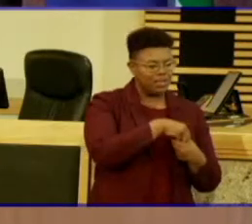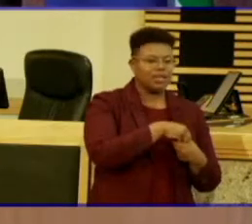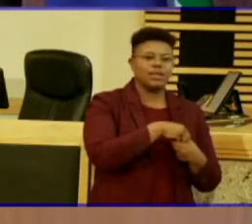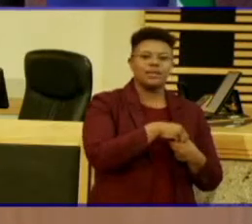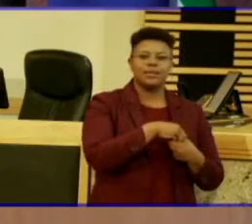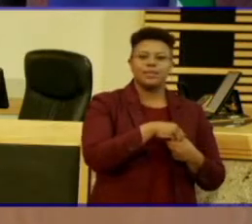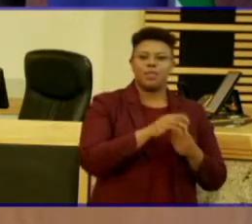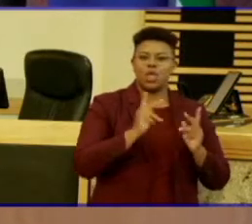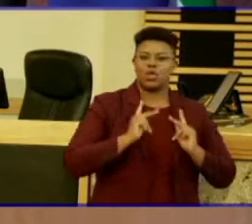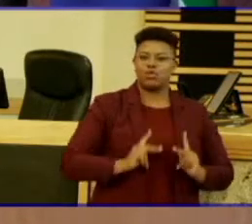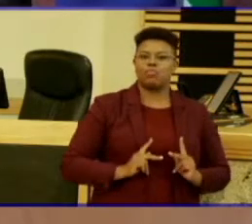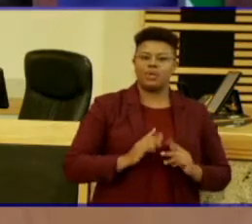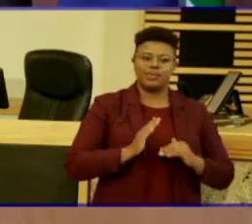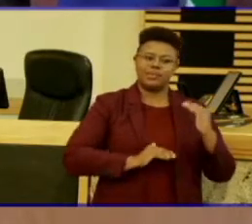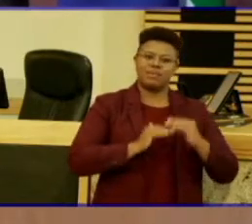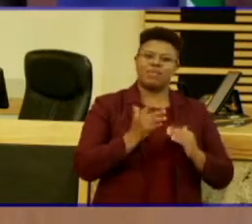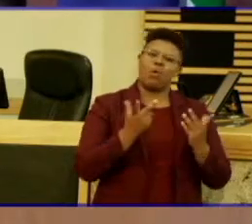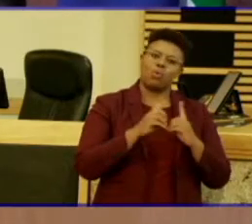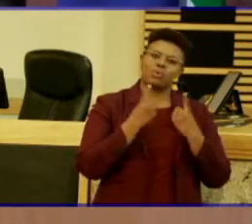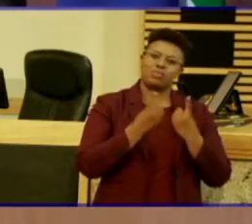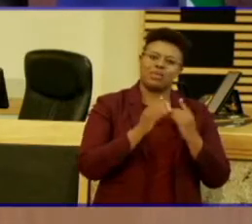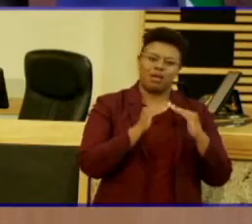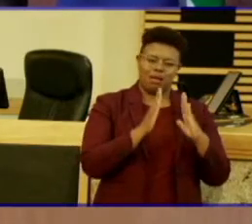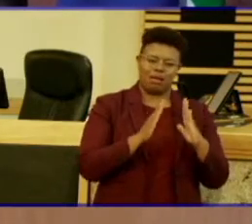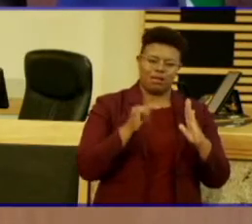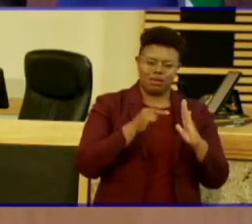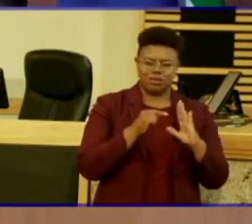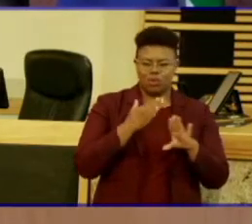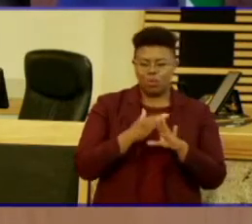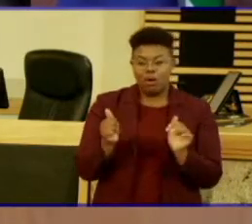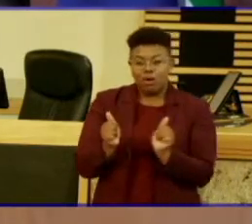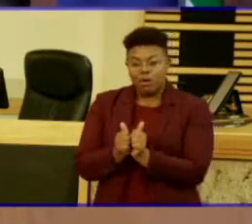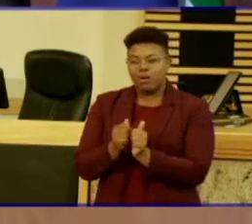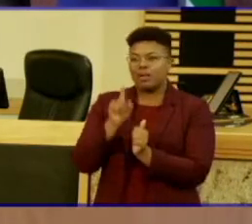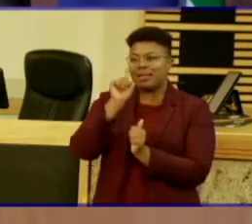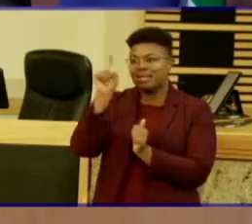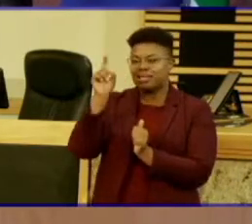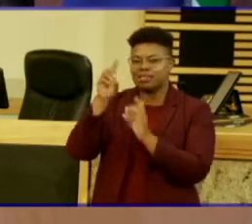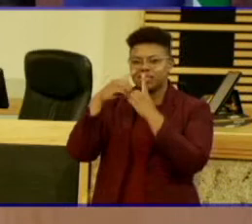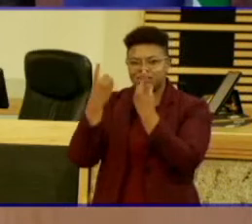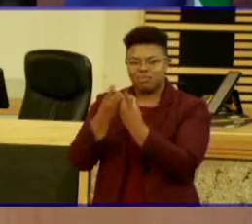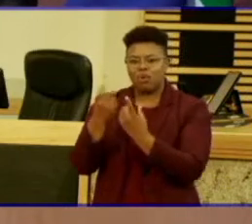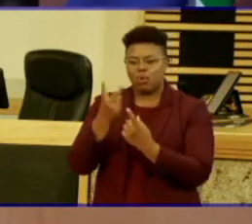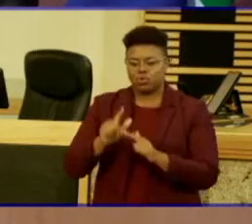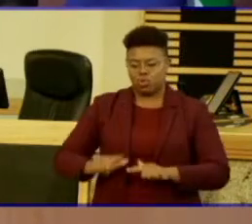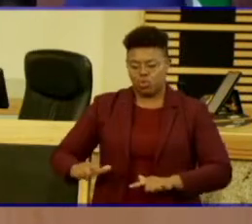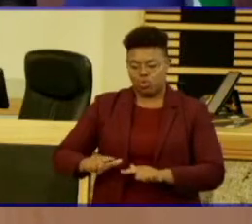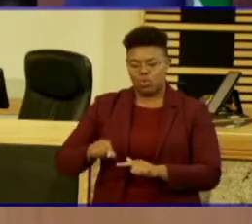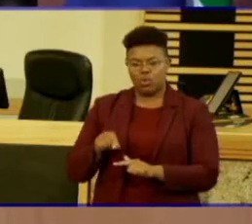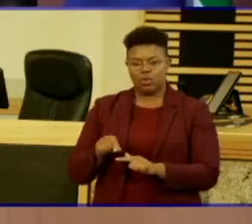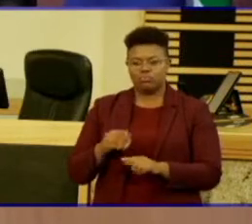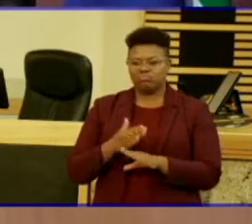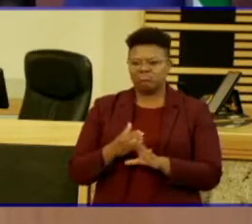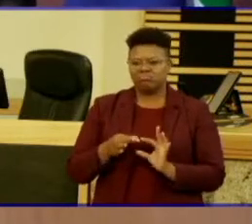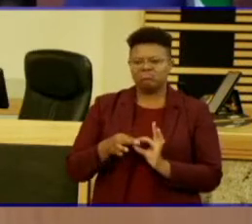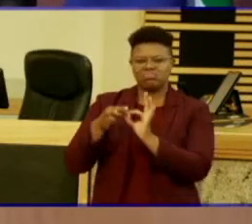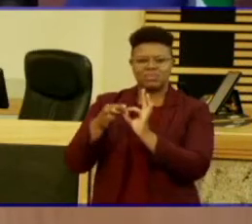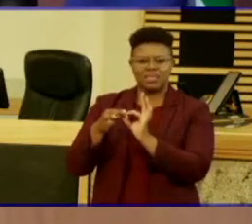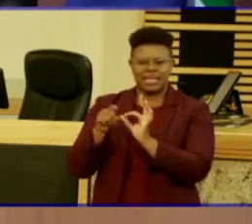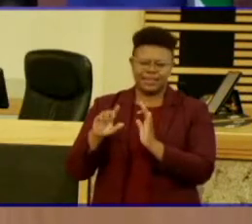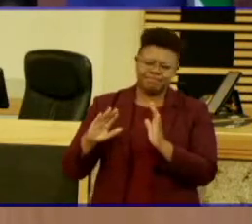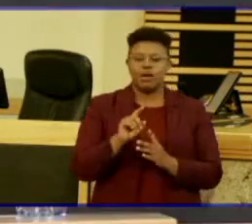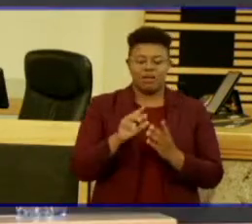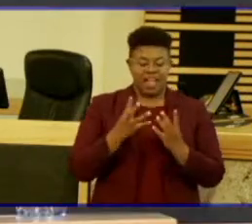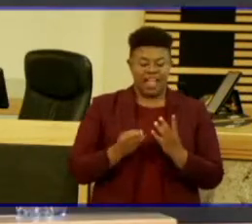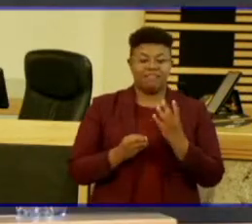are improving the capacity to intervene in departments and municipalities. We have also developed a municipal support intervention